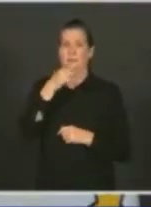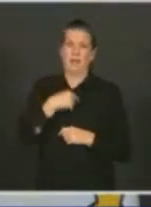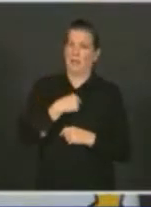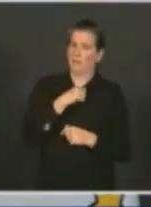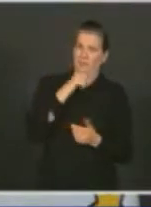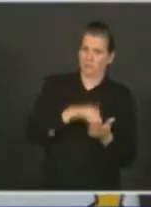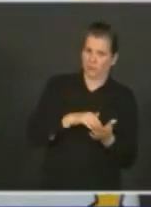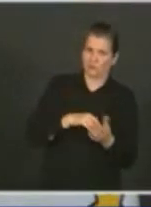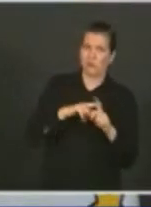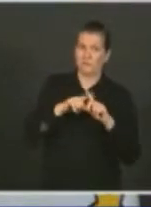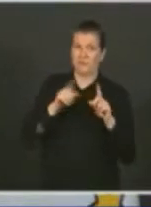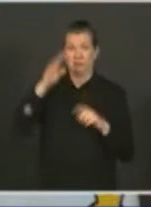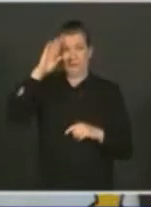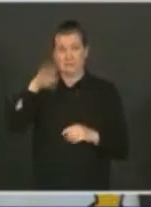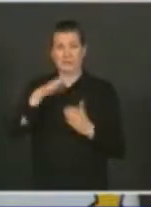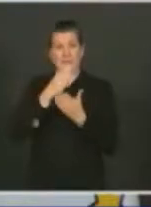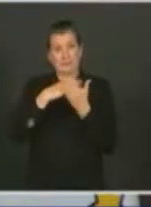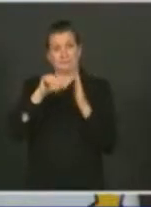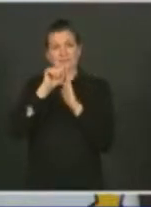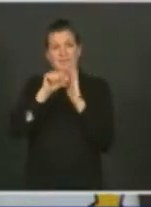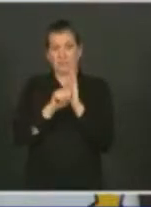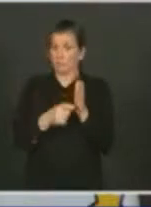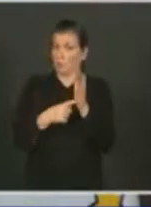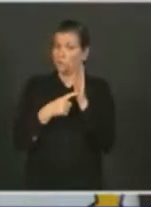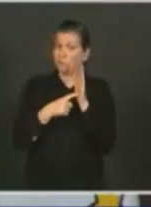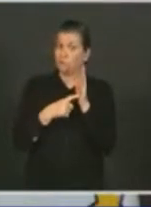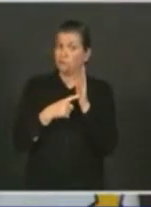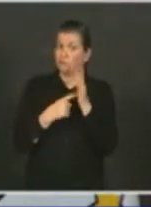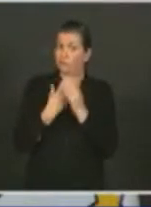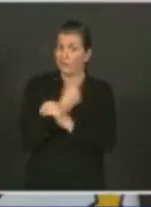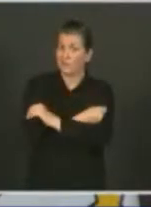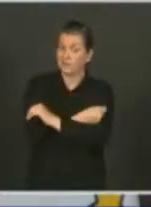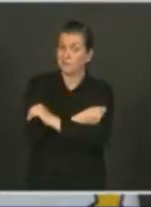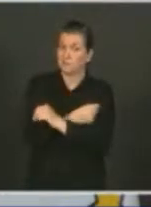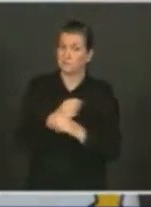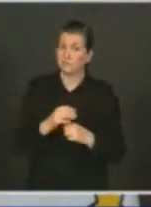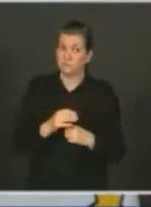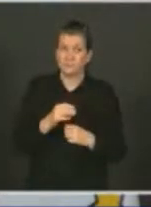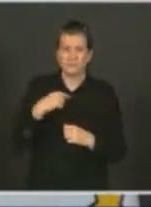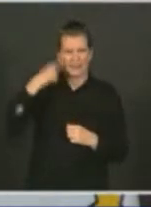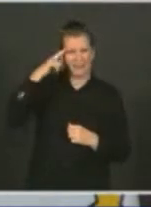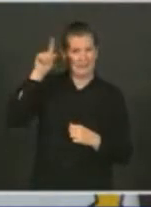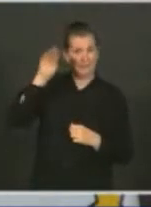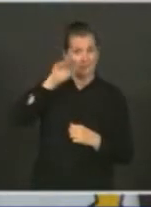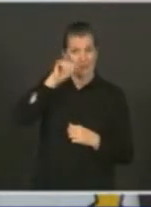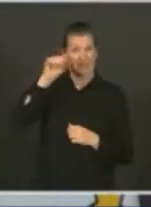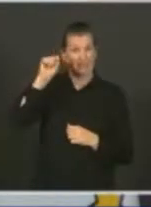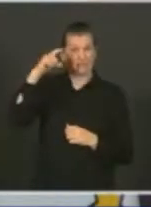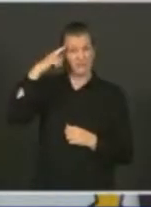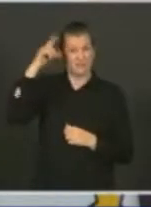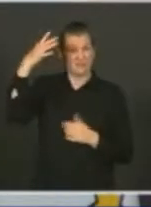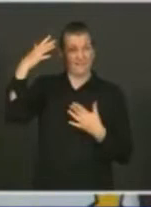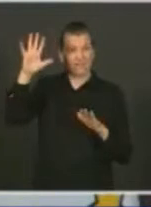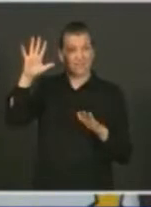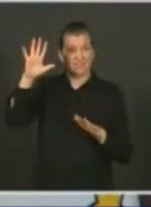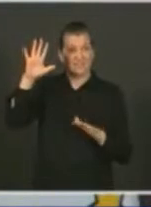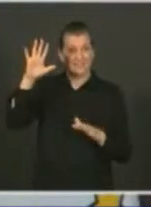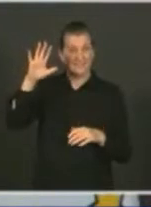Some states are doing the require approach. Actually, some states, I think Massachusetts, the governor did an executive order even in the flu